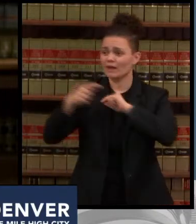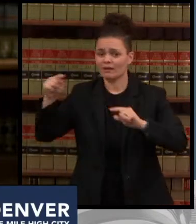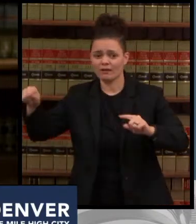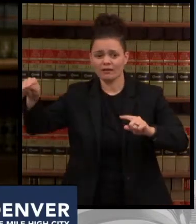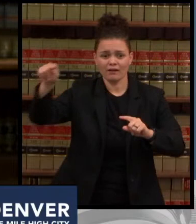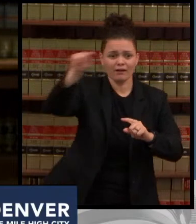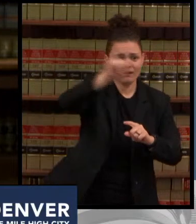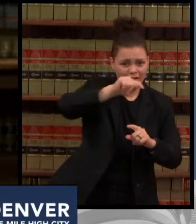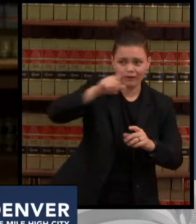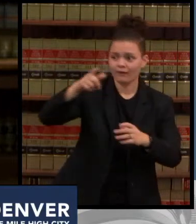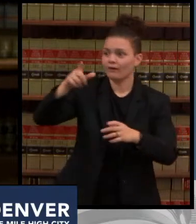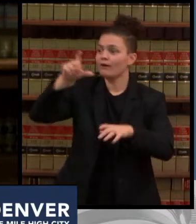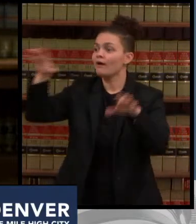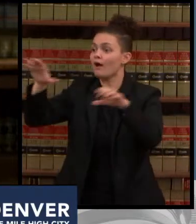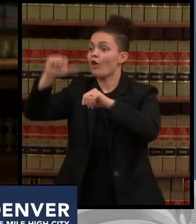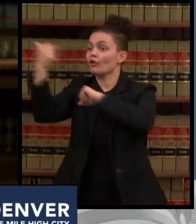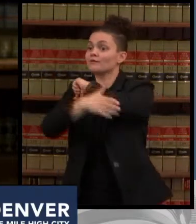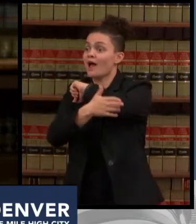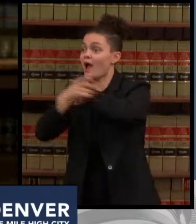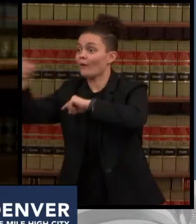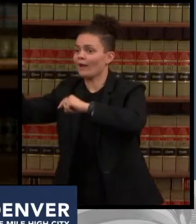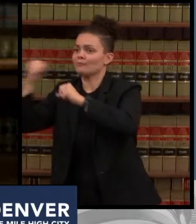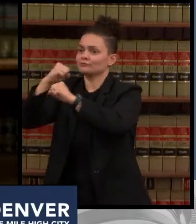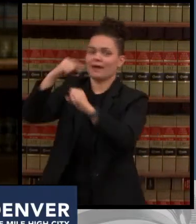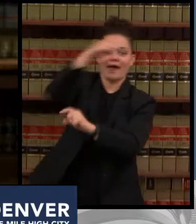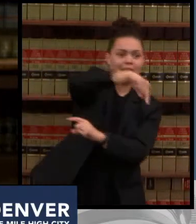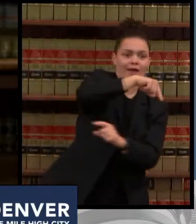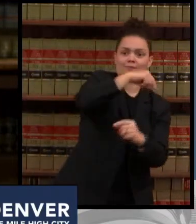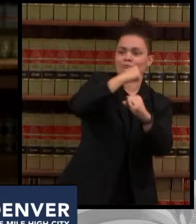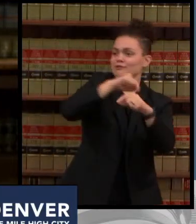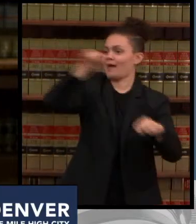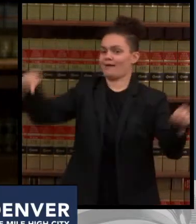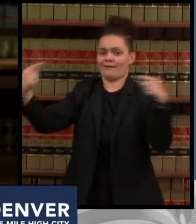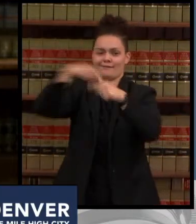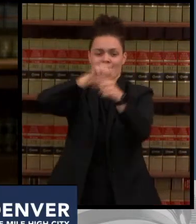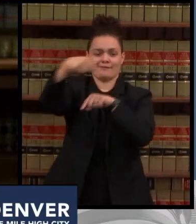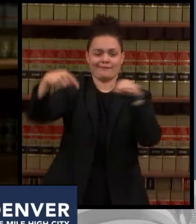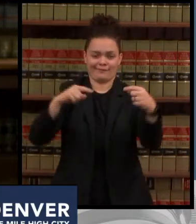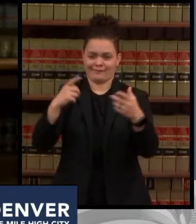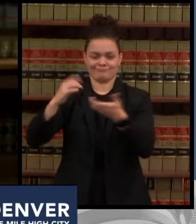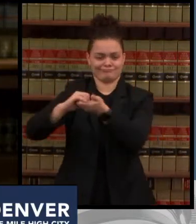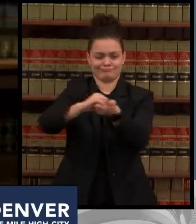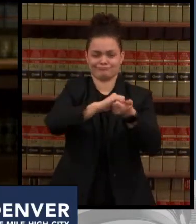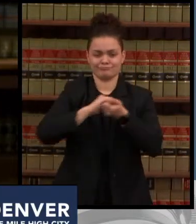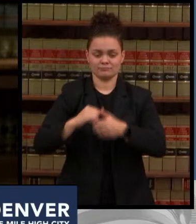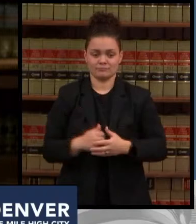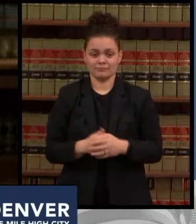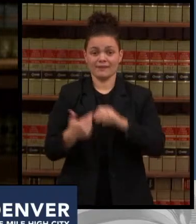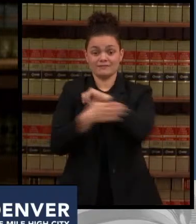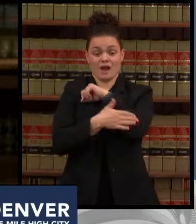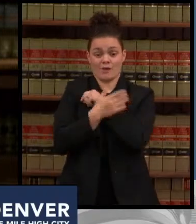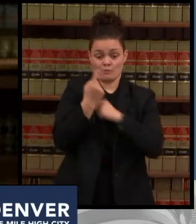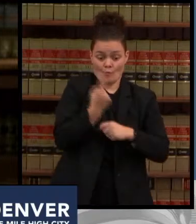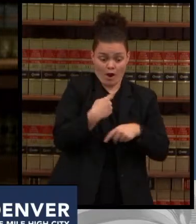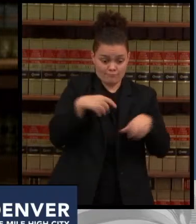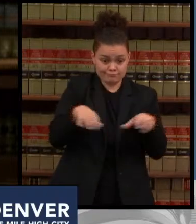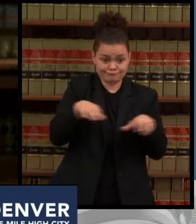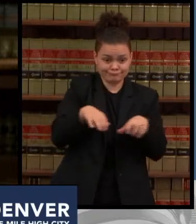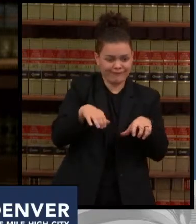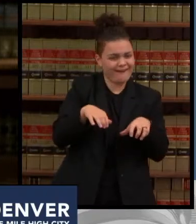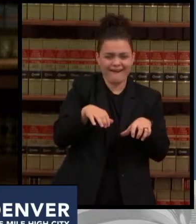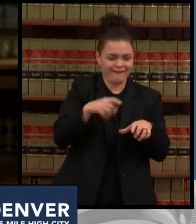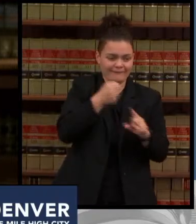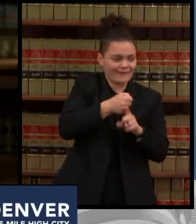and county borders do not contain this virus. Therefore, it's vital that there are robust protections